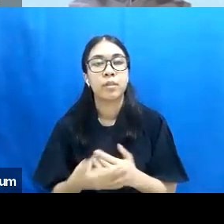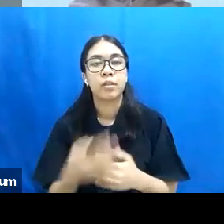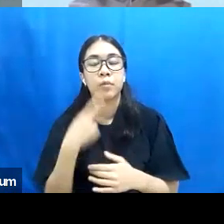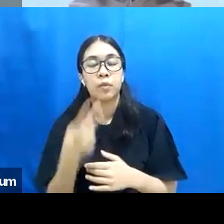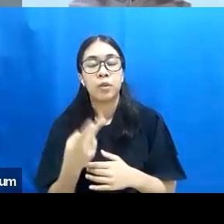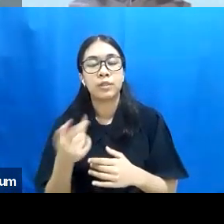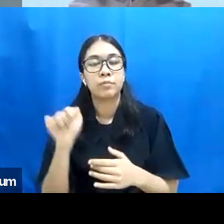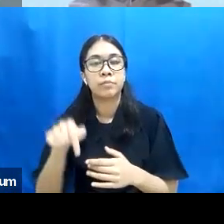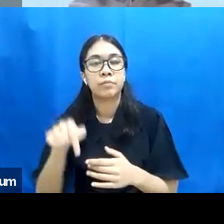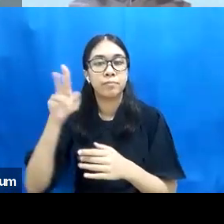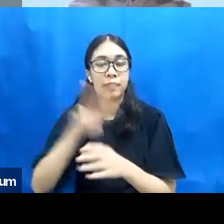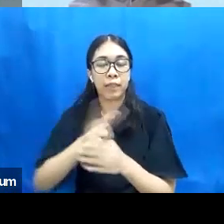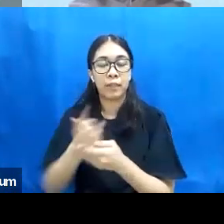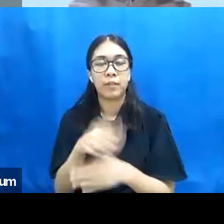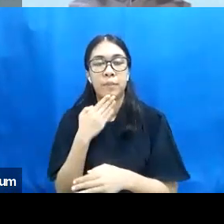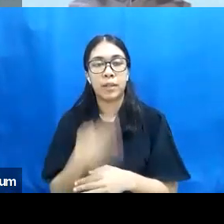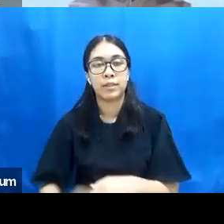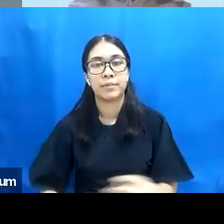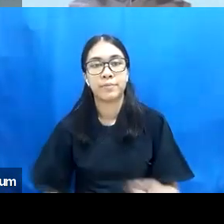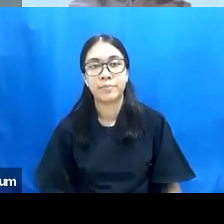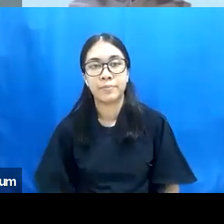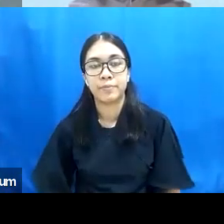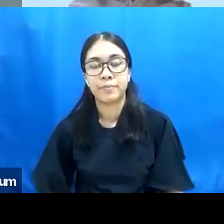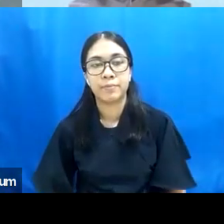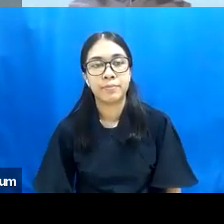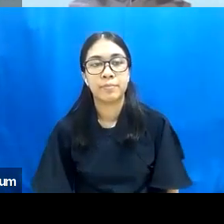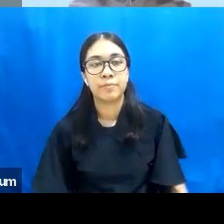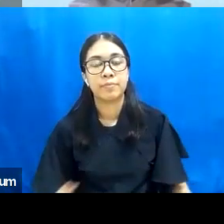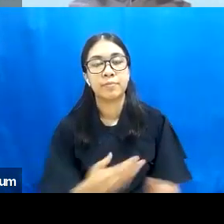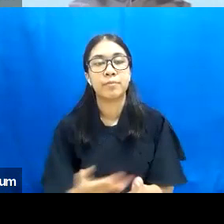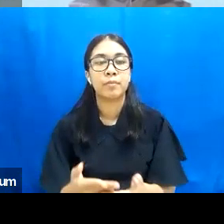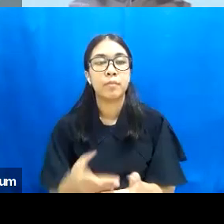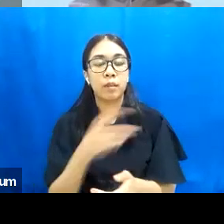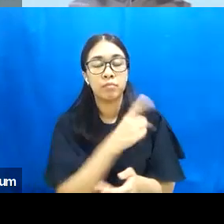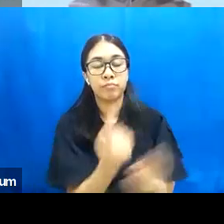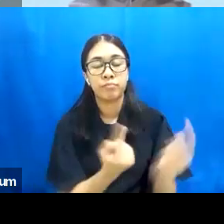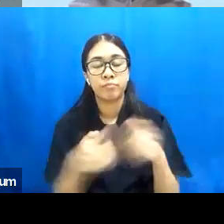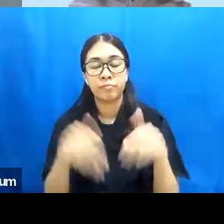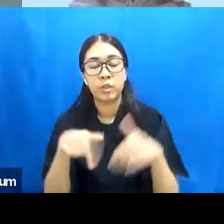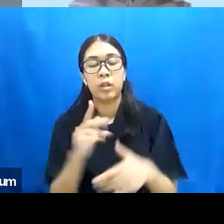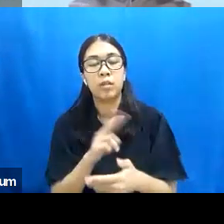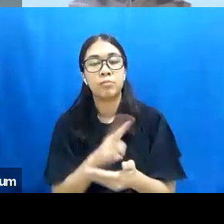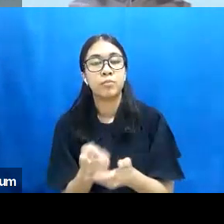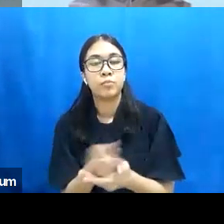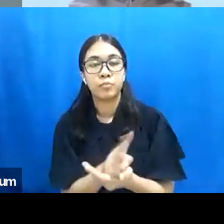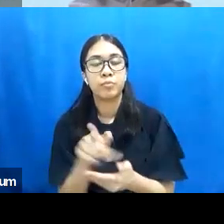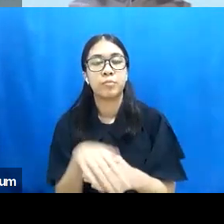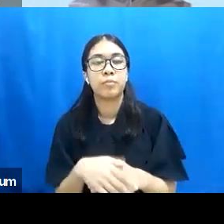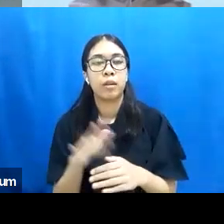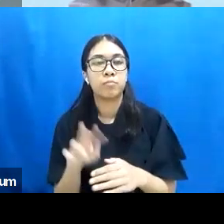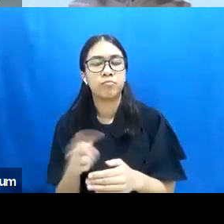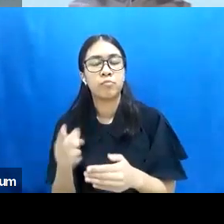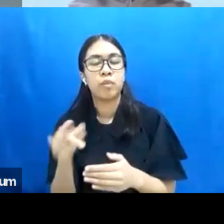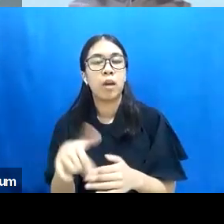with the interpreters. Thank you. Para hadirin yang terhormat, untuk menggunakan fitur penjuru bahasan secara simultan,